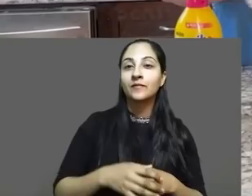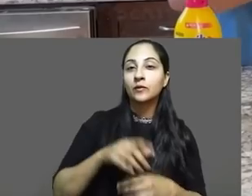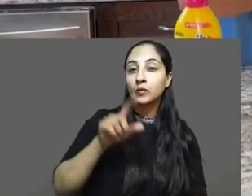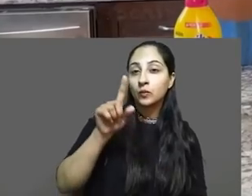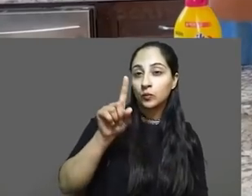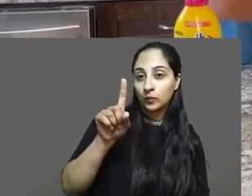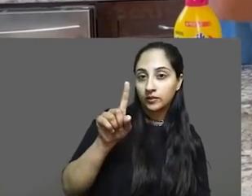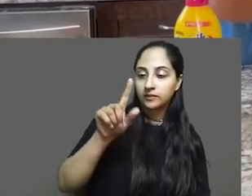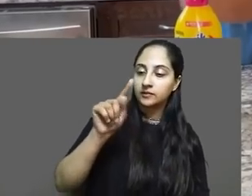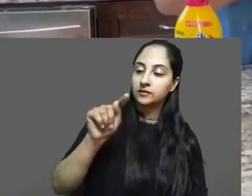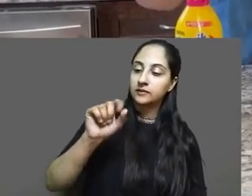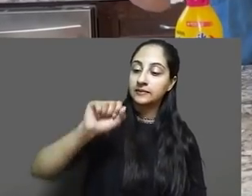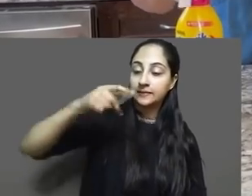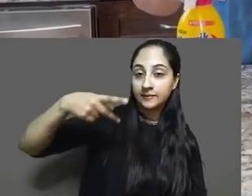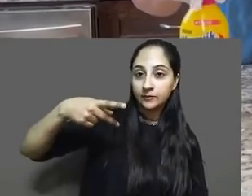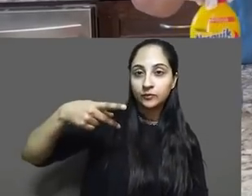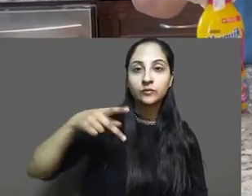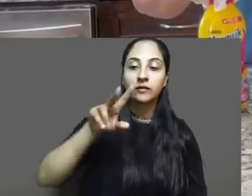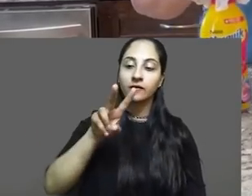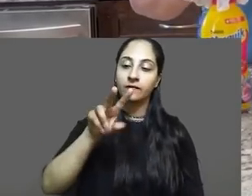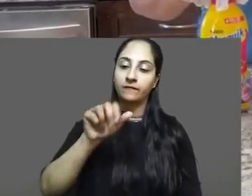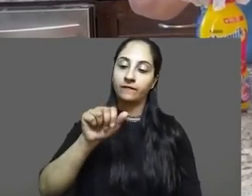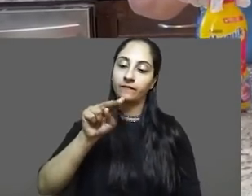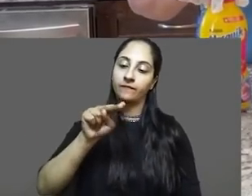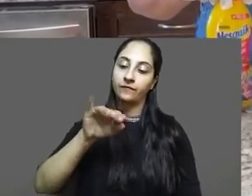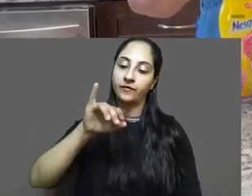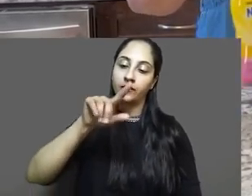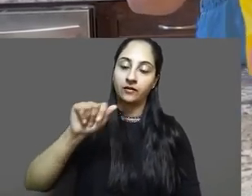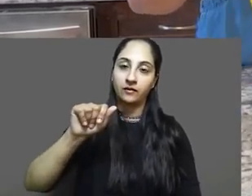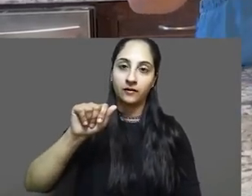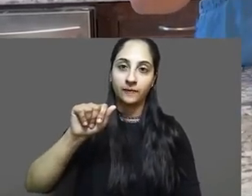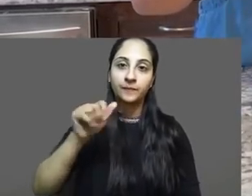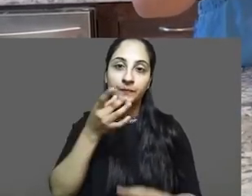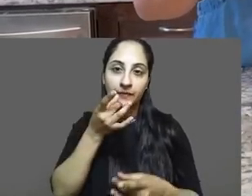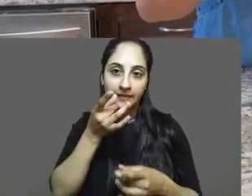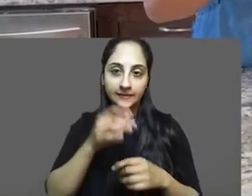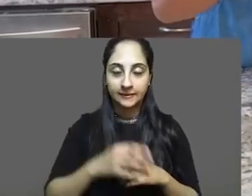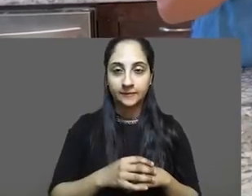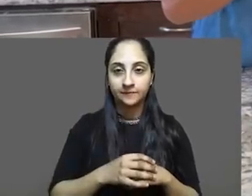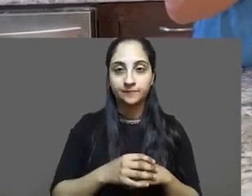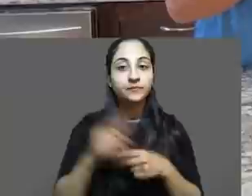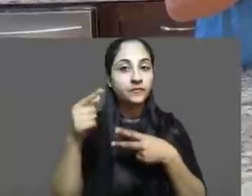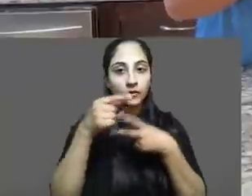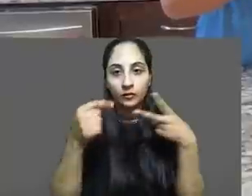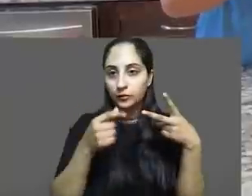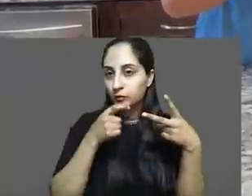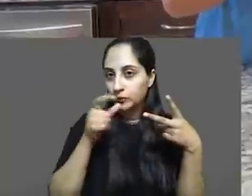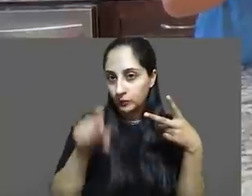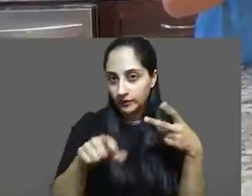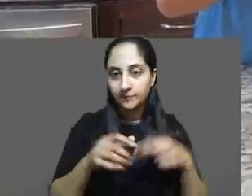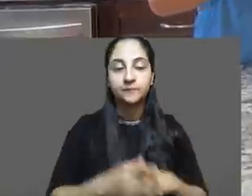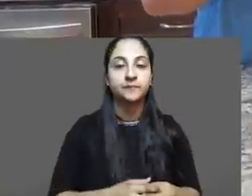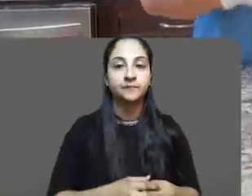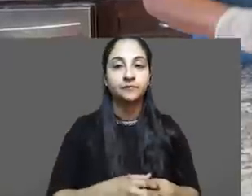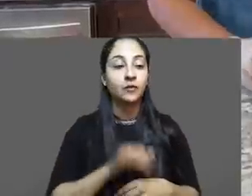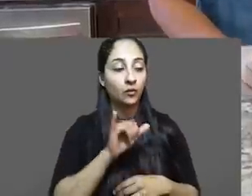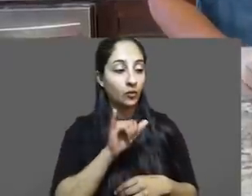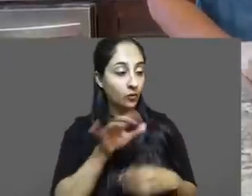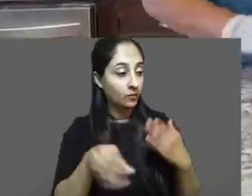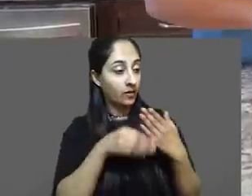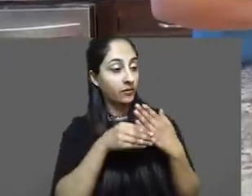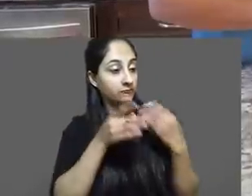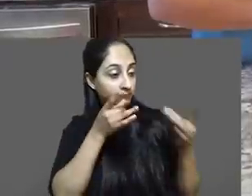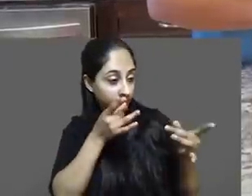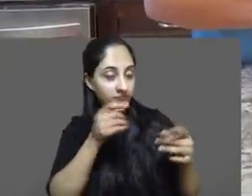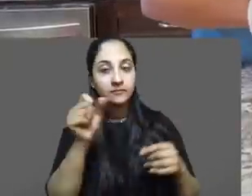this, which is vanilla essence. Teaspoon of vanilla essence, okay. Yes. And that is also optional. We don't have to use that. So it's kind of